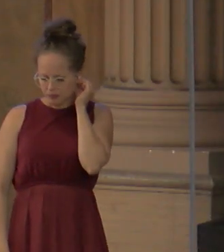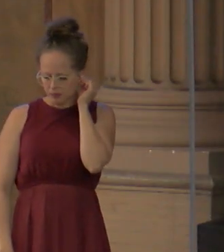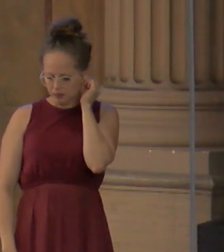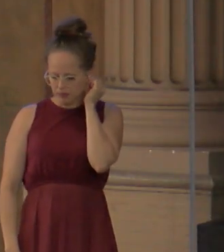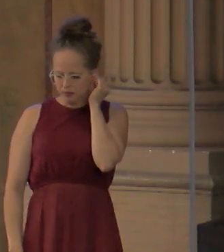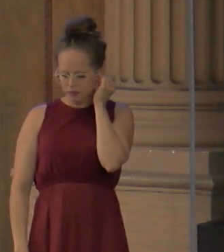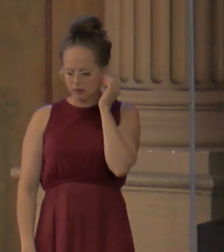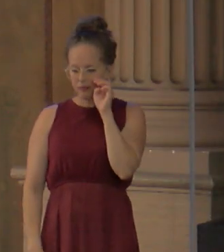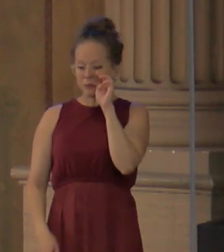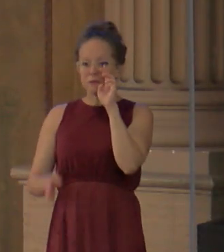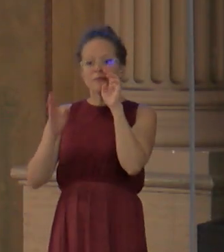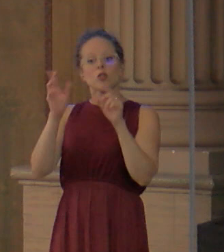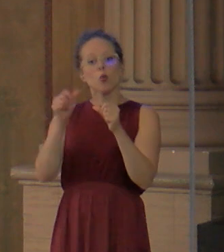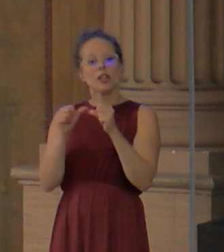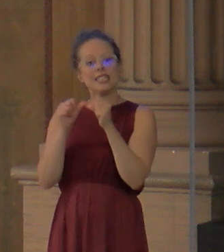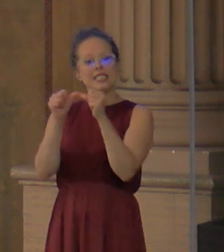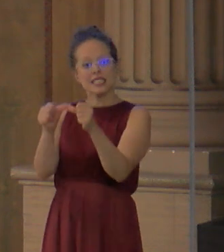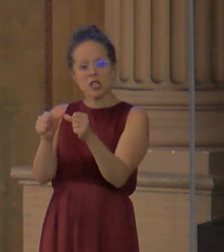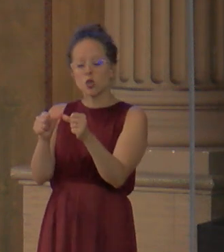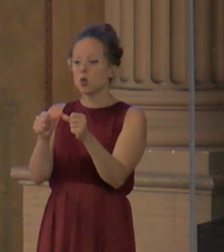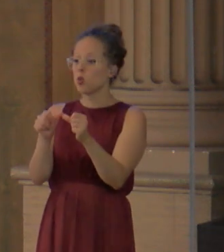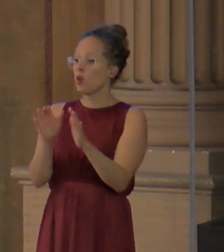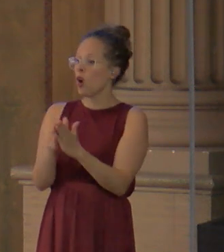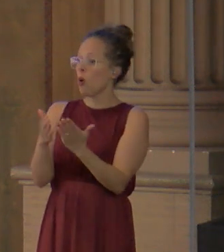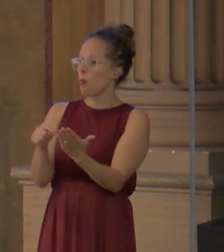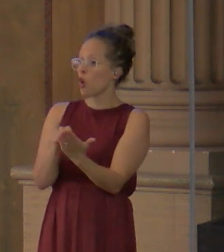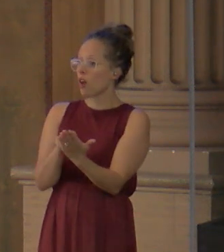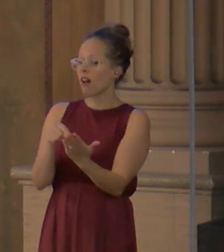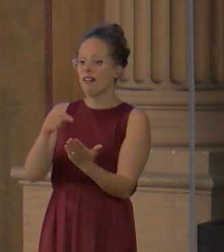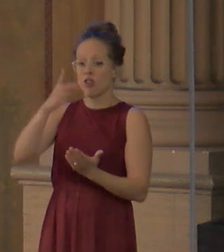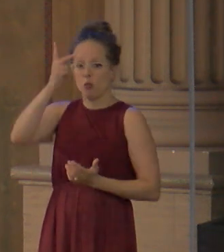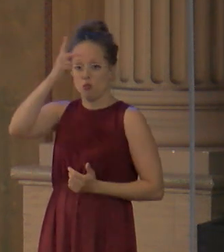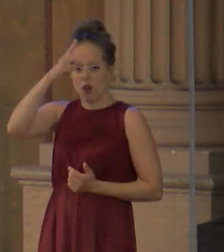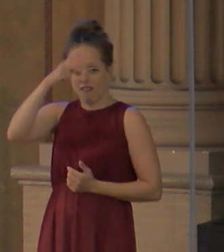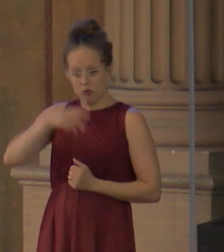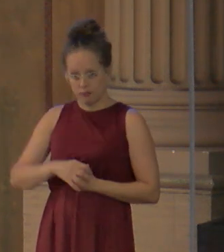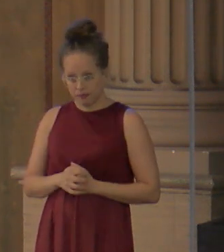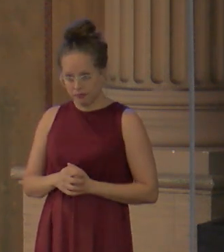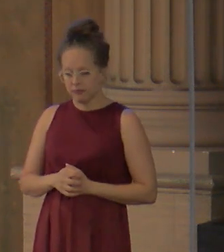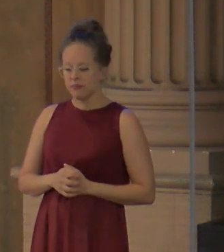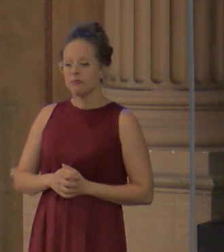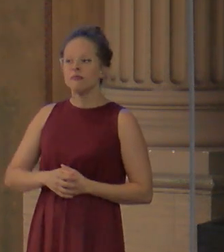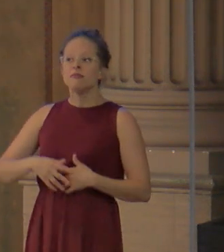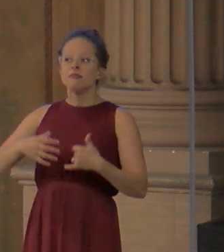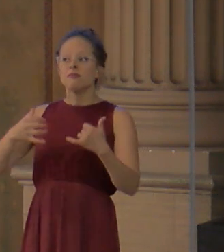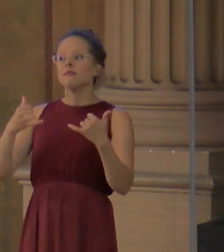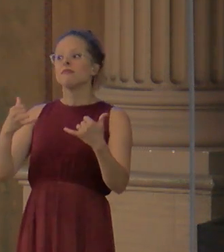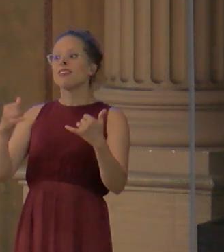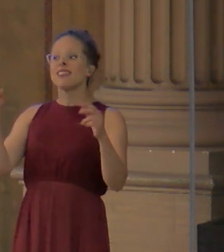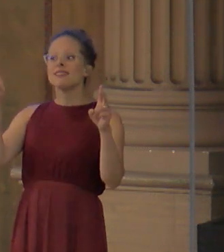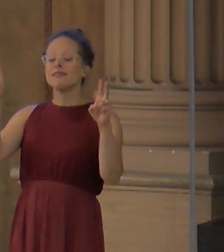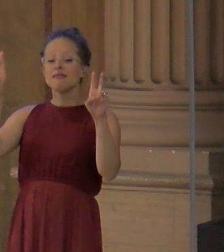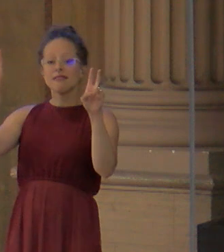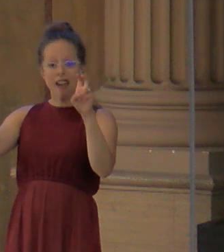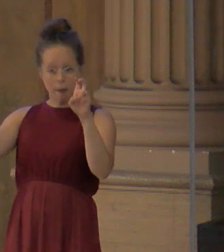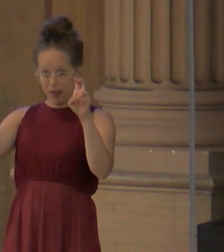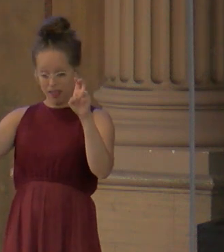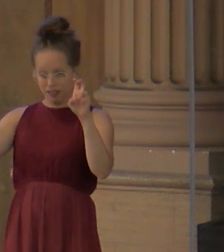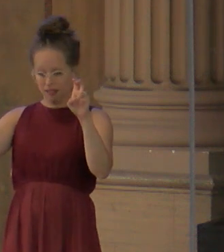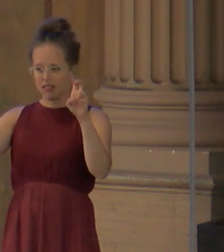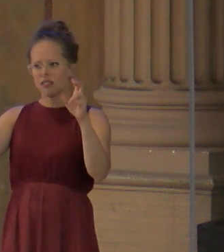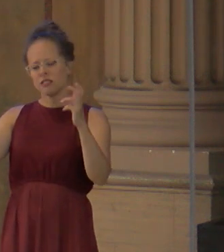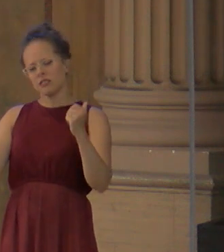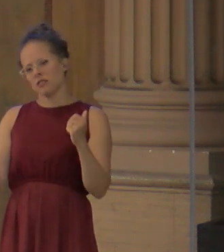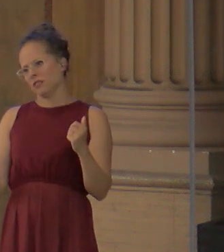Amen. Well, we are going to continue in our series through the book of Proverbs this morning. And the topic I want us to consider this morning is a topic